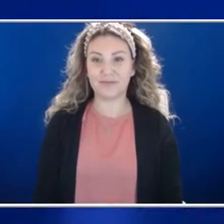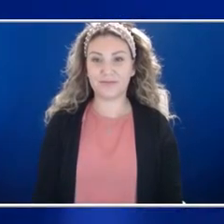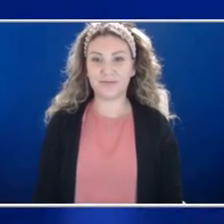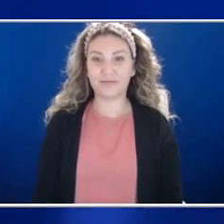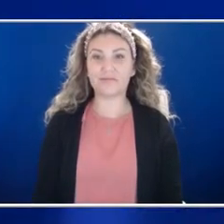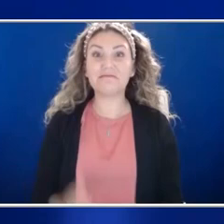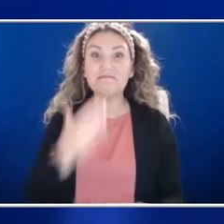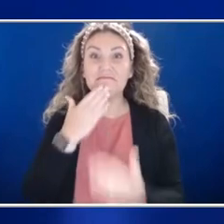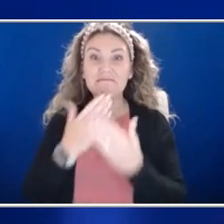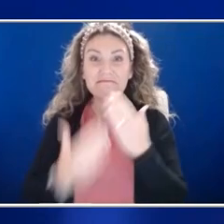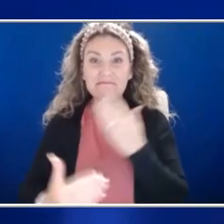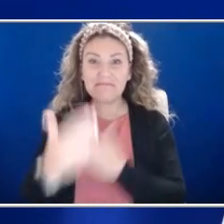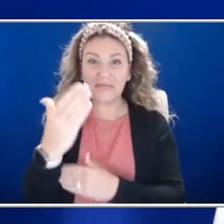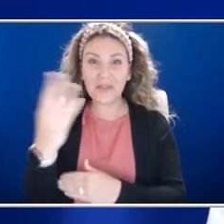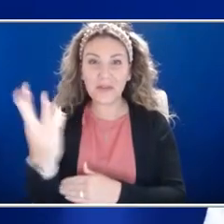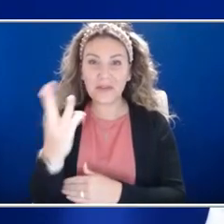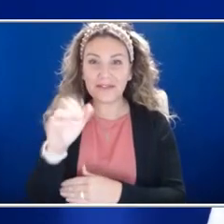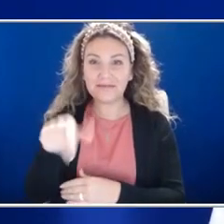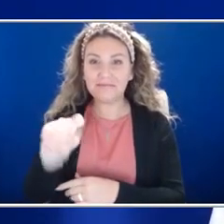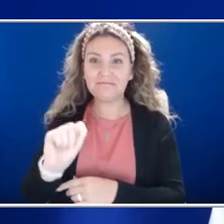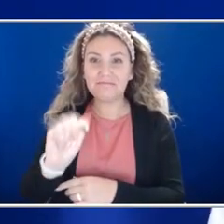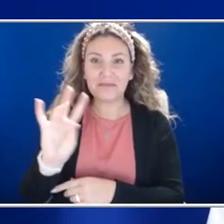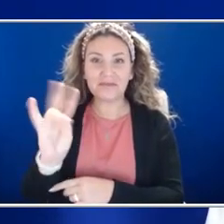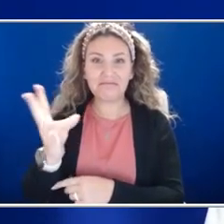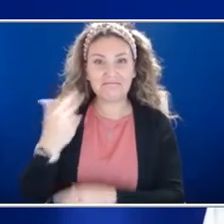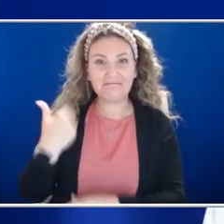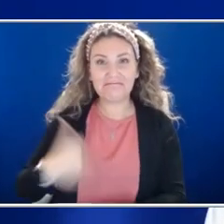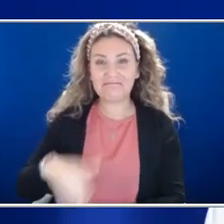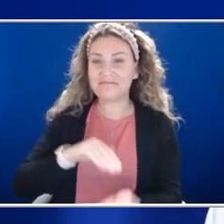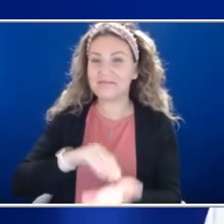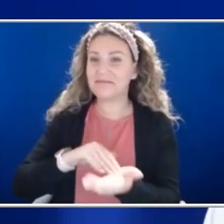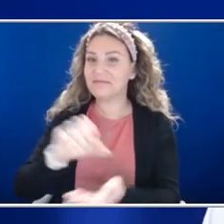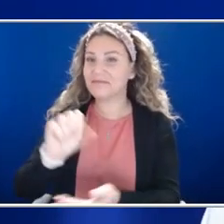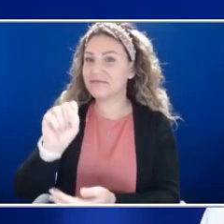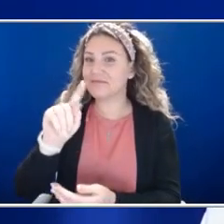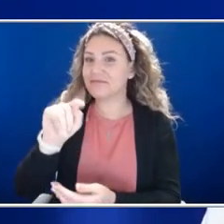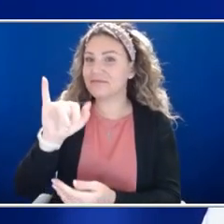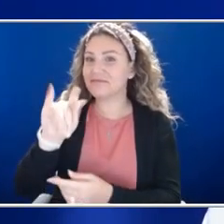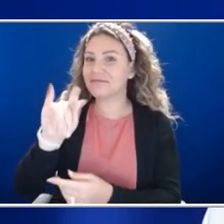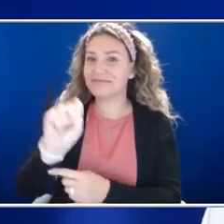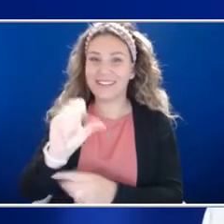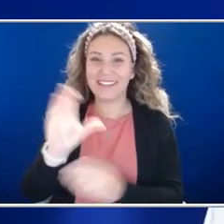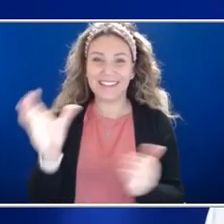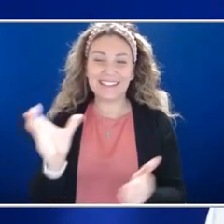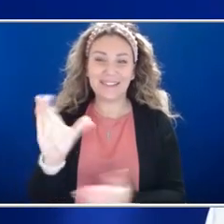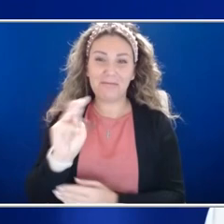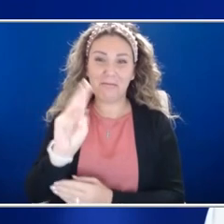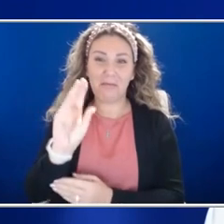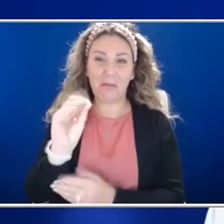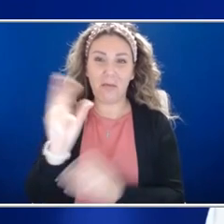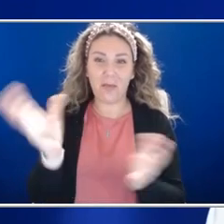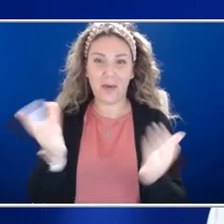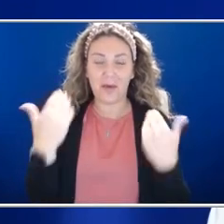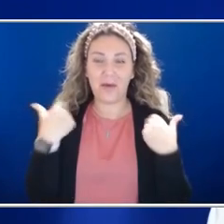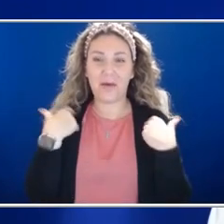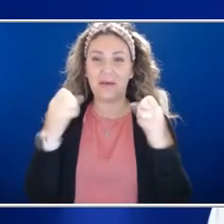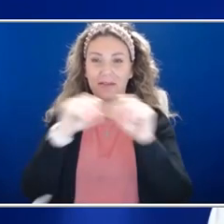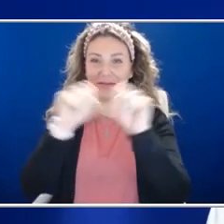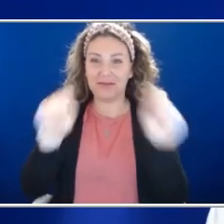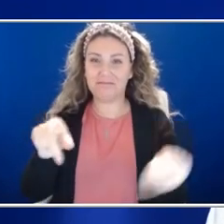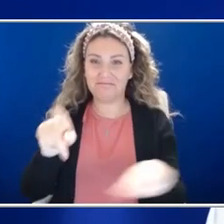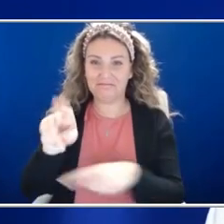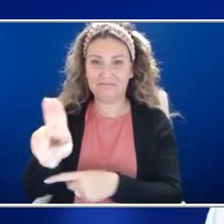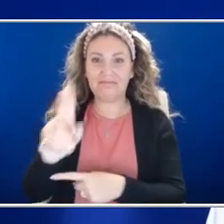Good morning. It's Wednesday, September the 7th. I'm Dr. Steve Stites, Chief Medical Officer at the University of Kansas Health System, and we're coming to you live from the